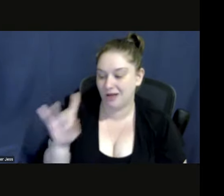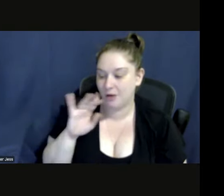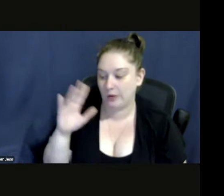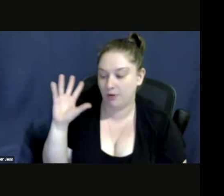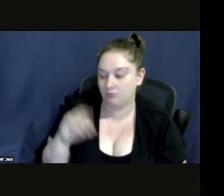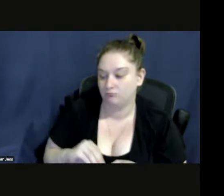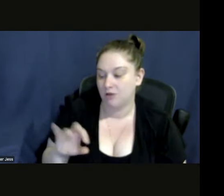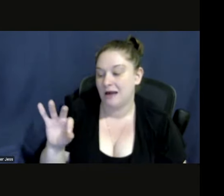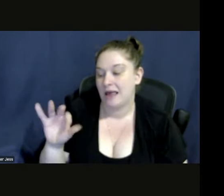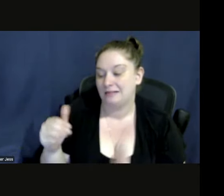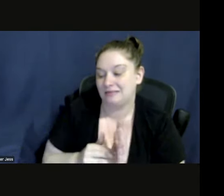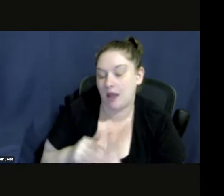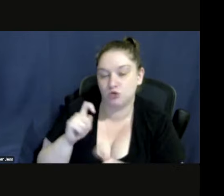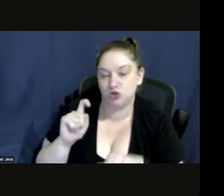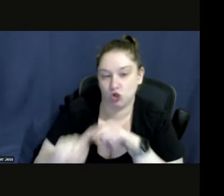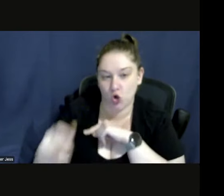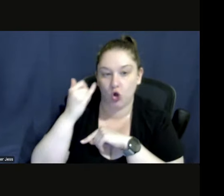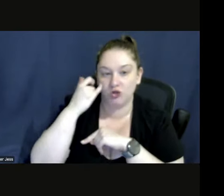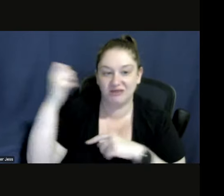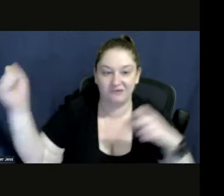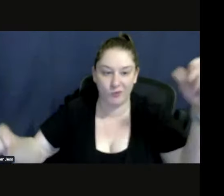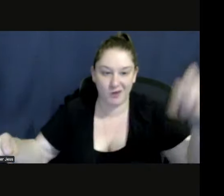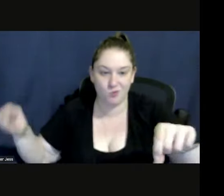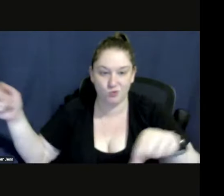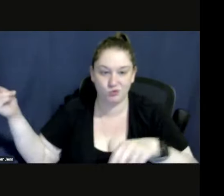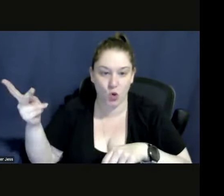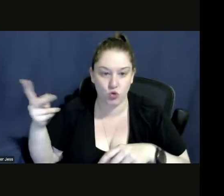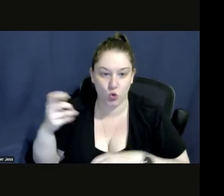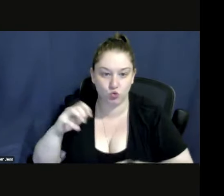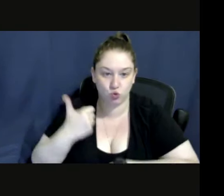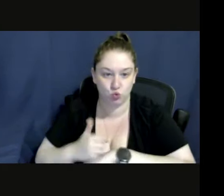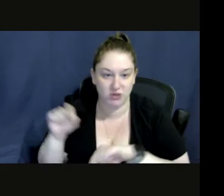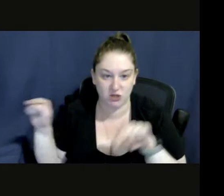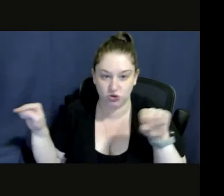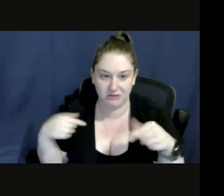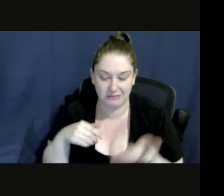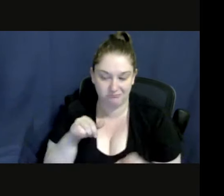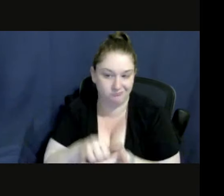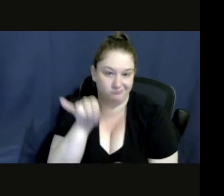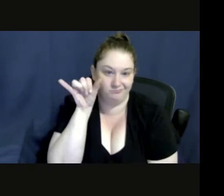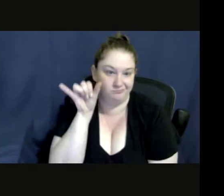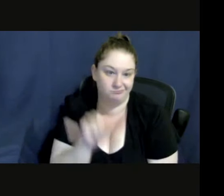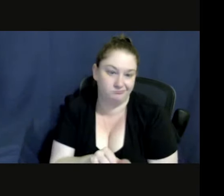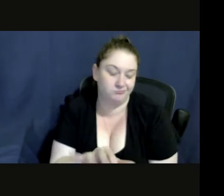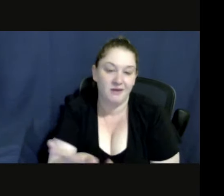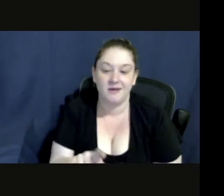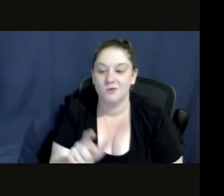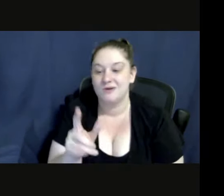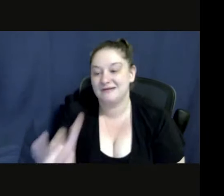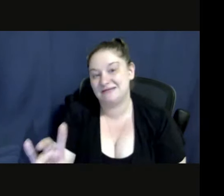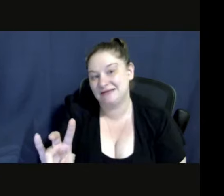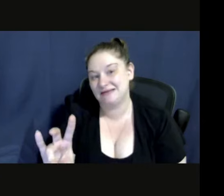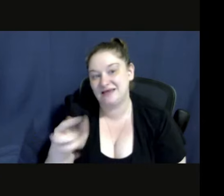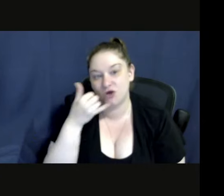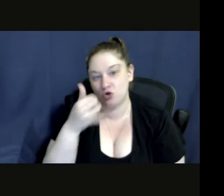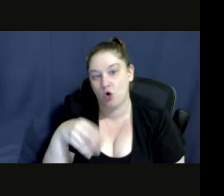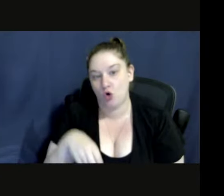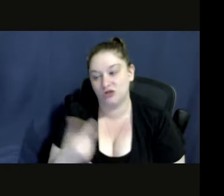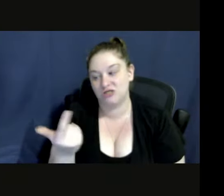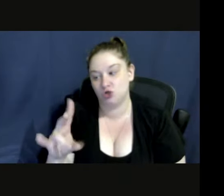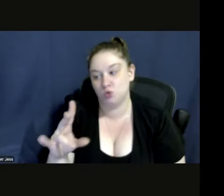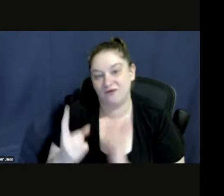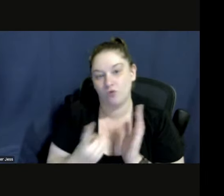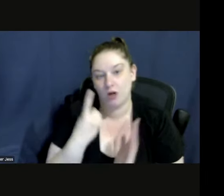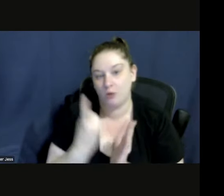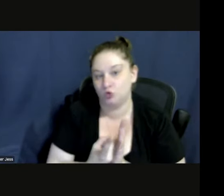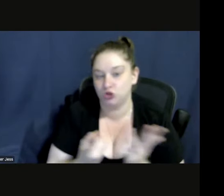calls if we close those two stations. That's not, you can't, I mean, that's 27 calls in a 24-hour period.